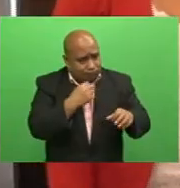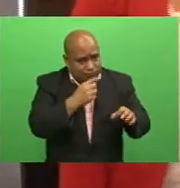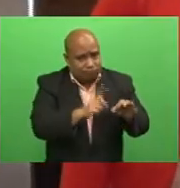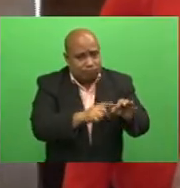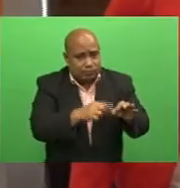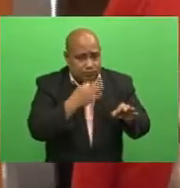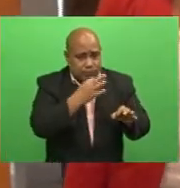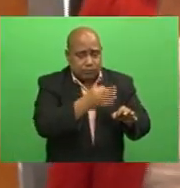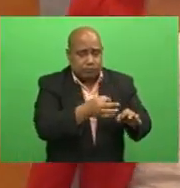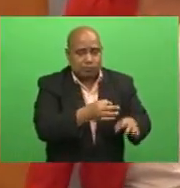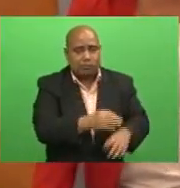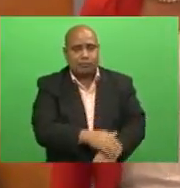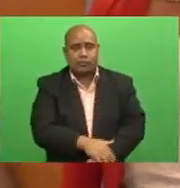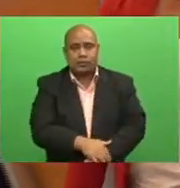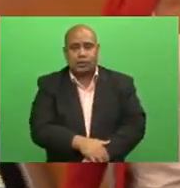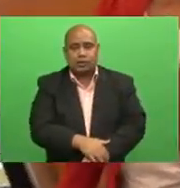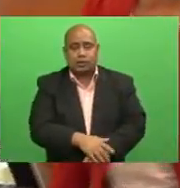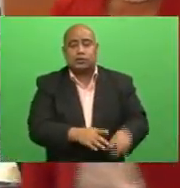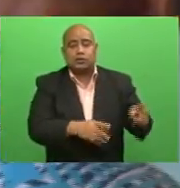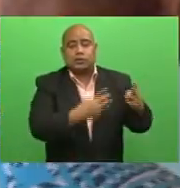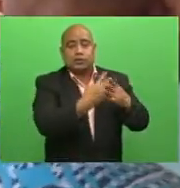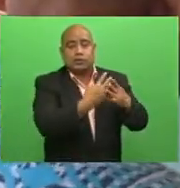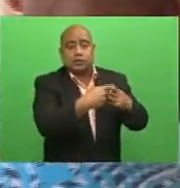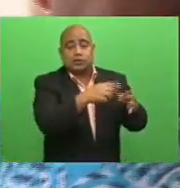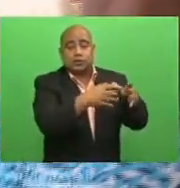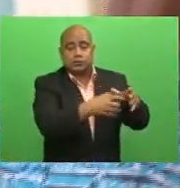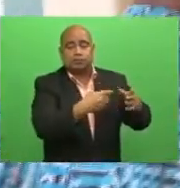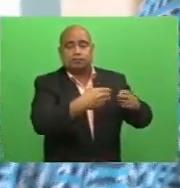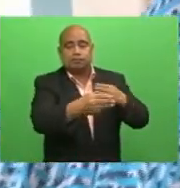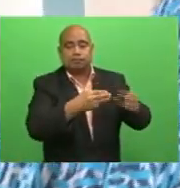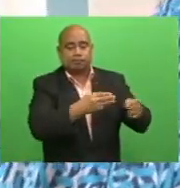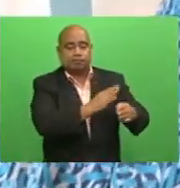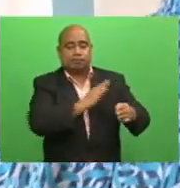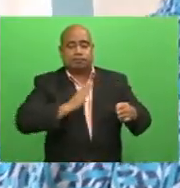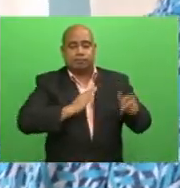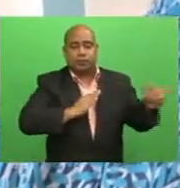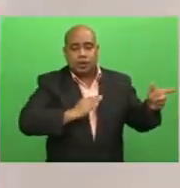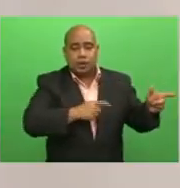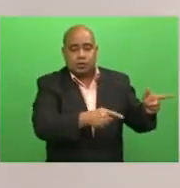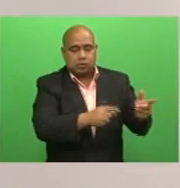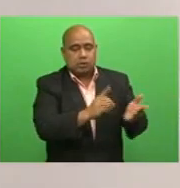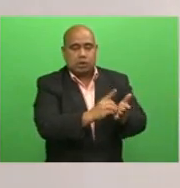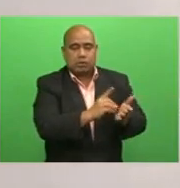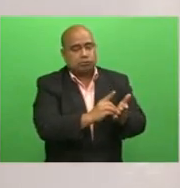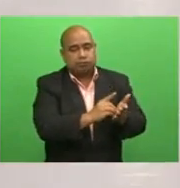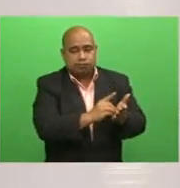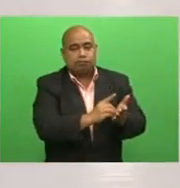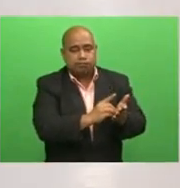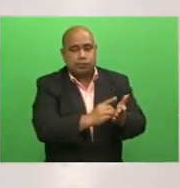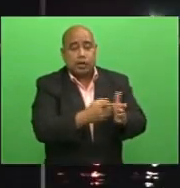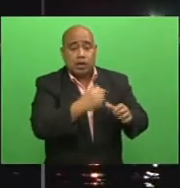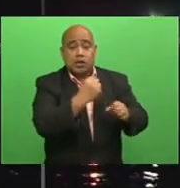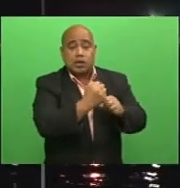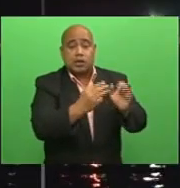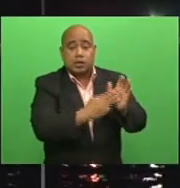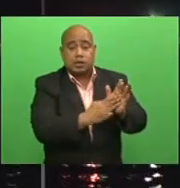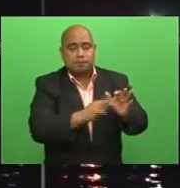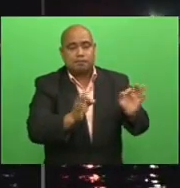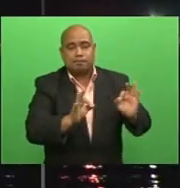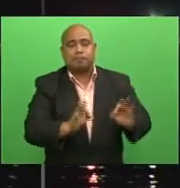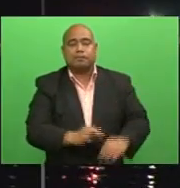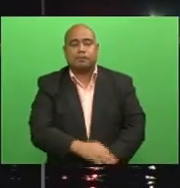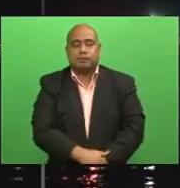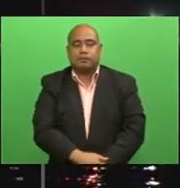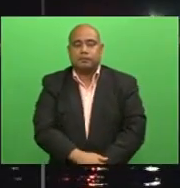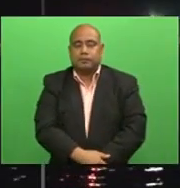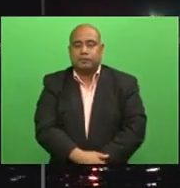The suspended SEDELPA Management Board has not set a date for a special general meeting. Edwin Nund, FBC News. The film